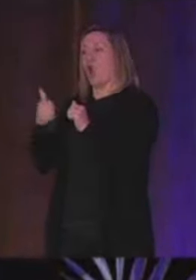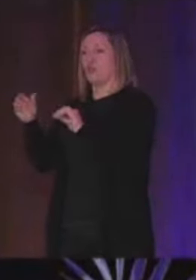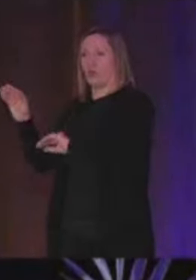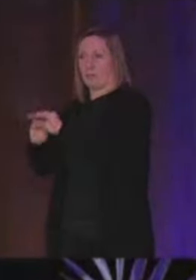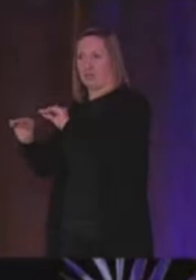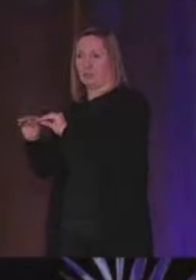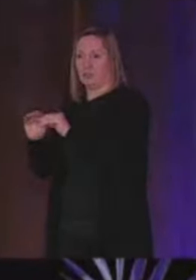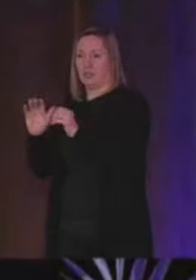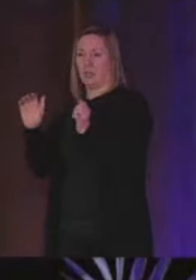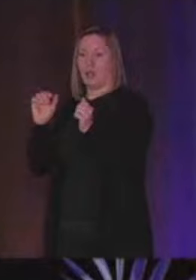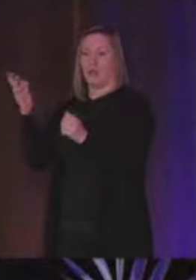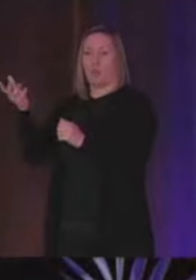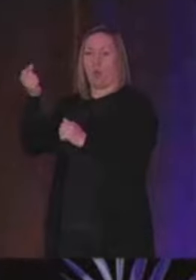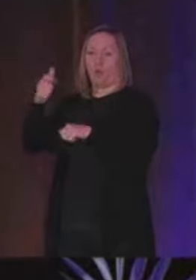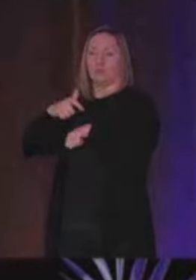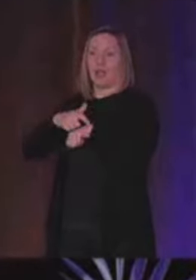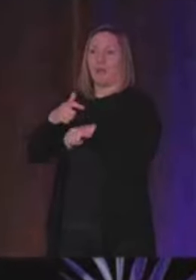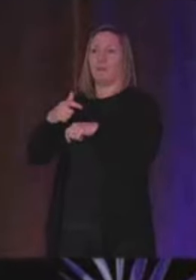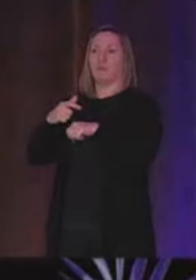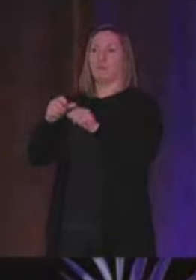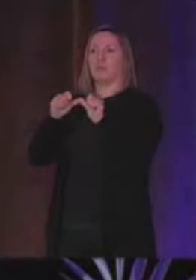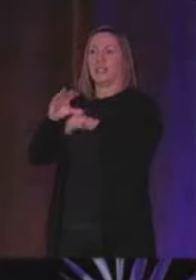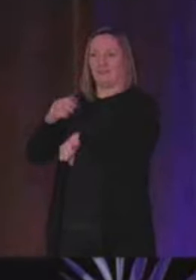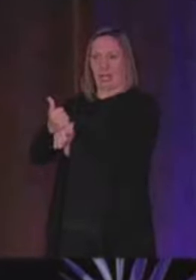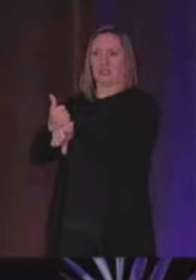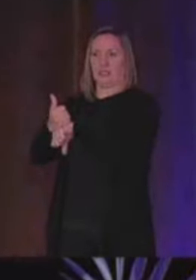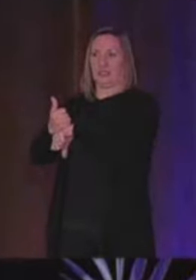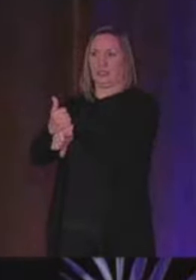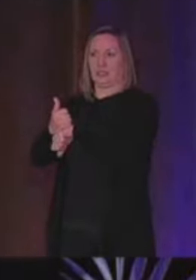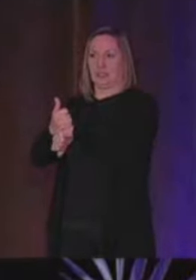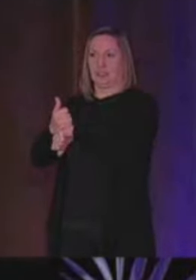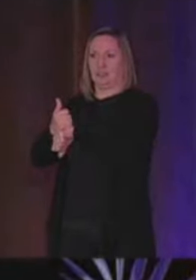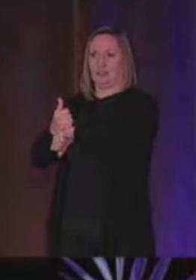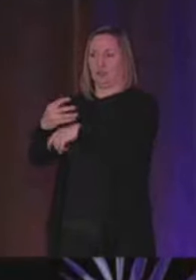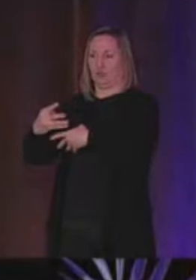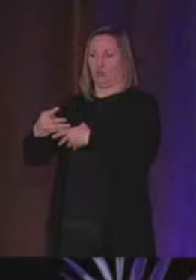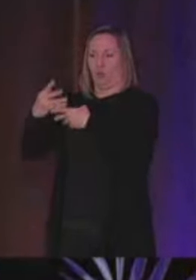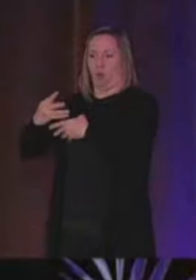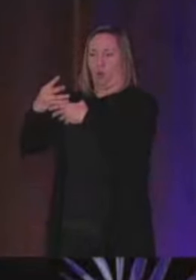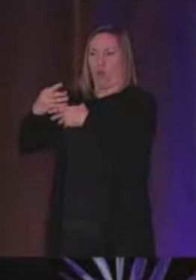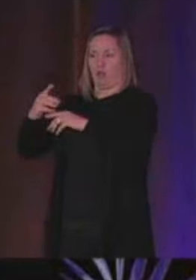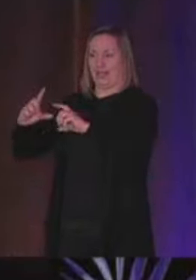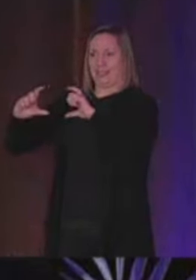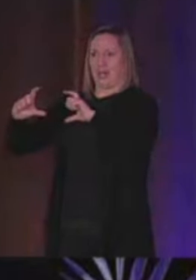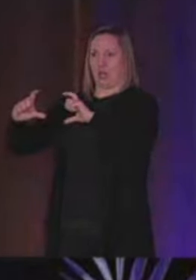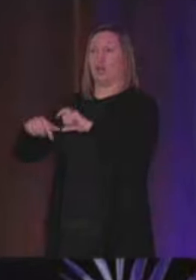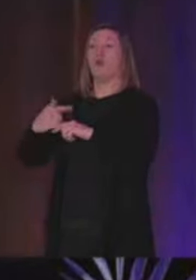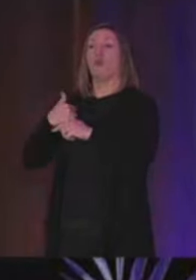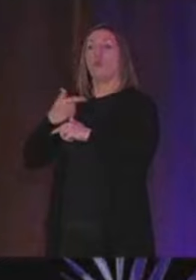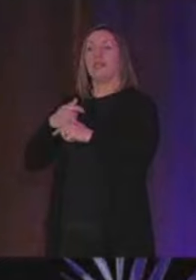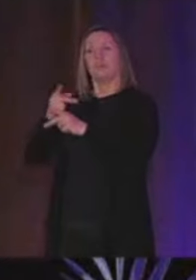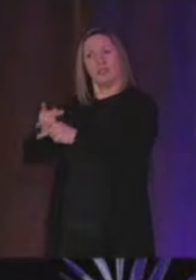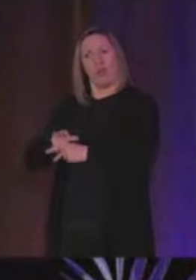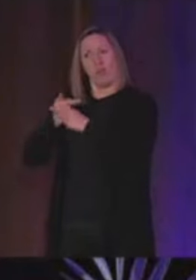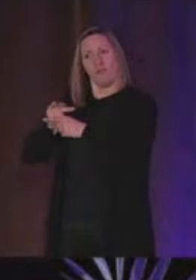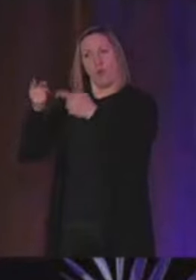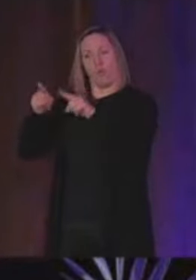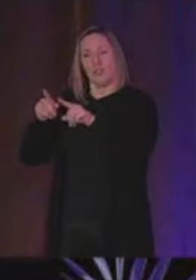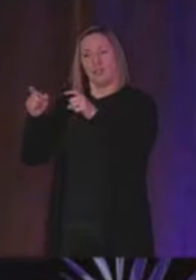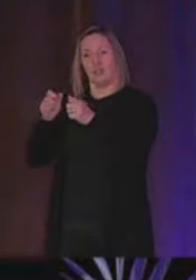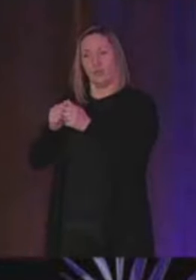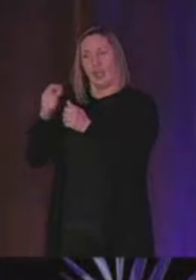whole timeline's length is fixed to the scrollable container. We need to be really careful when dealing with this